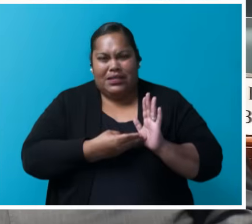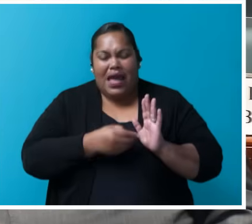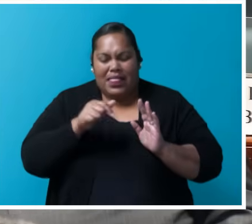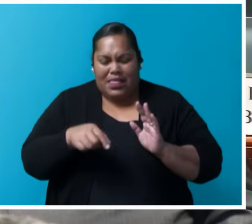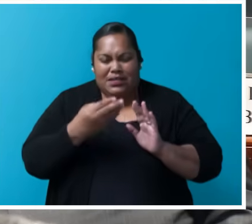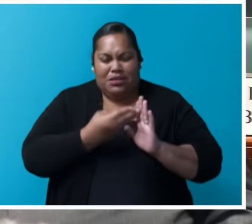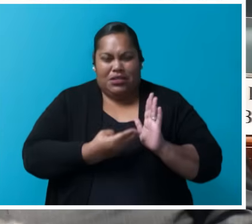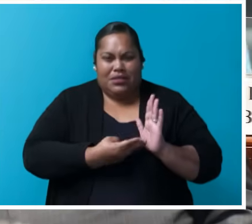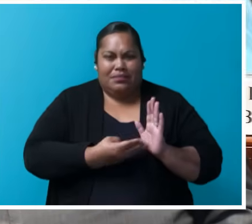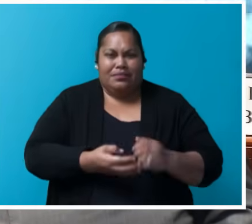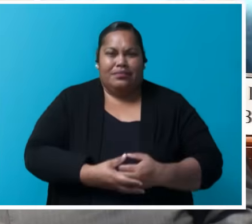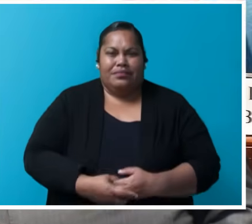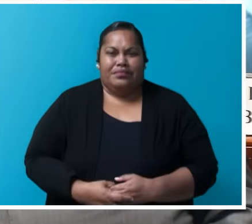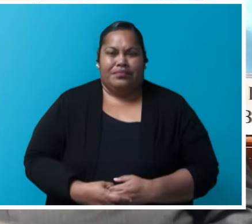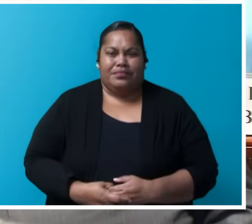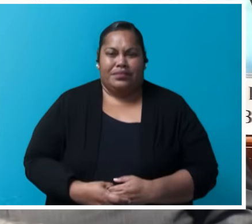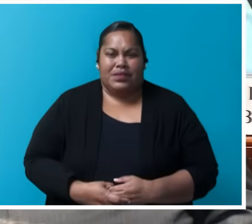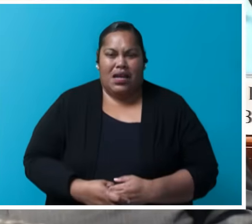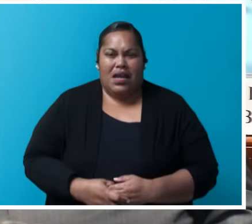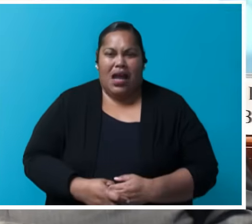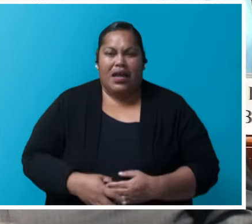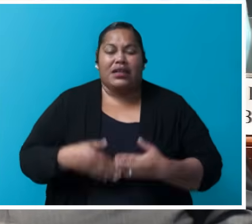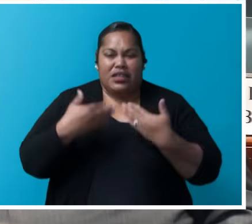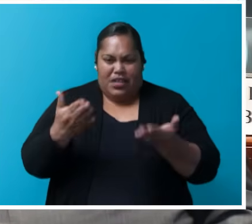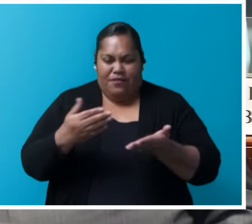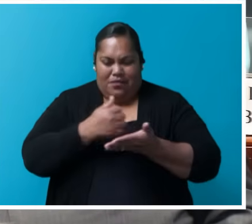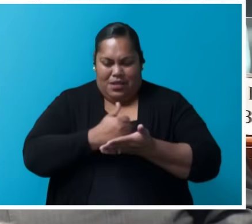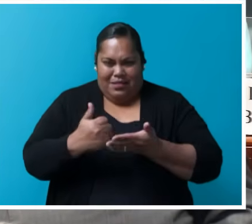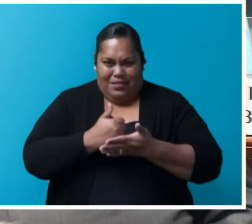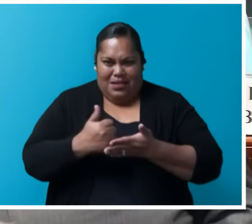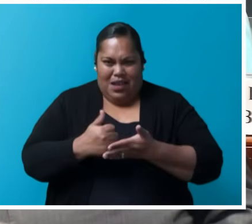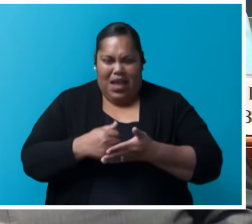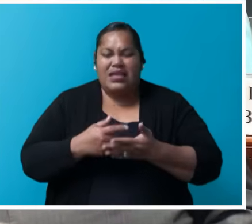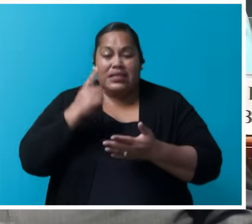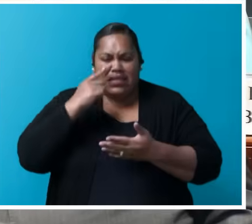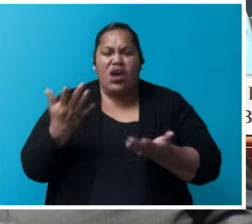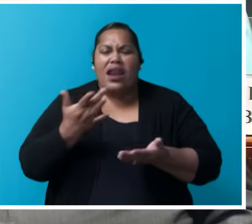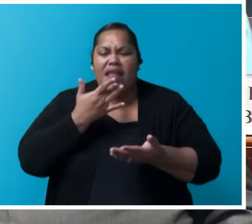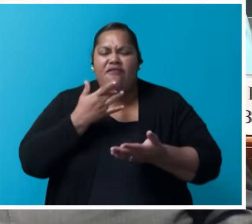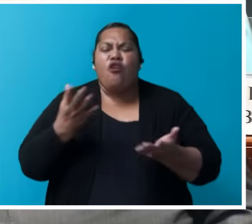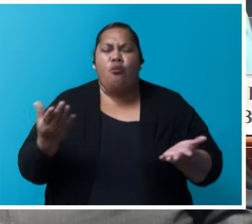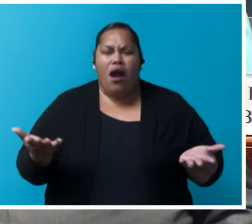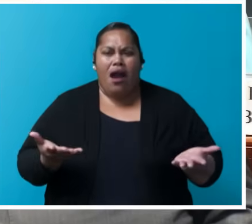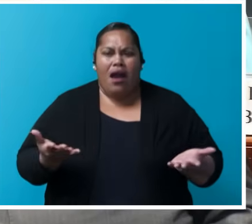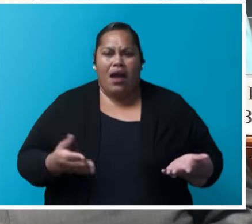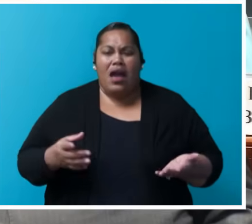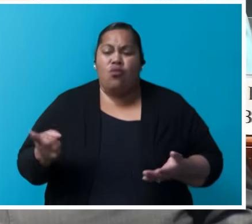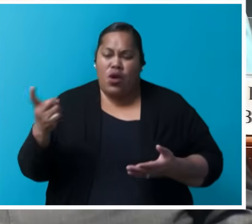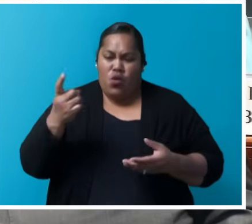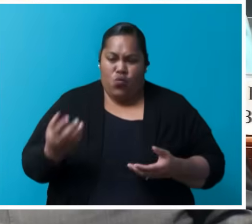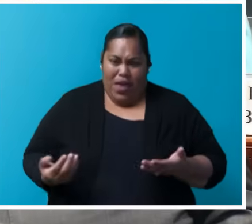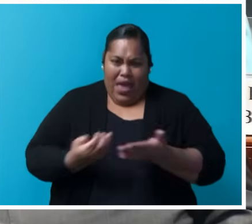I'll give you the figures and you'll see where the lies are coming from. When we came into government at the end